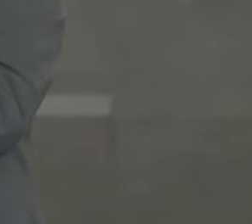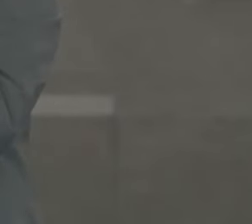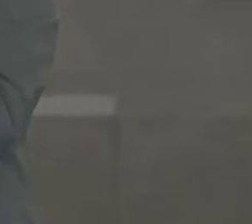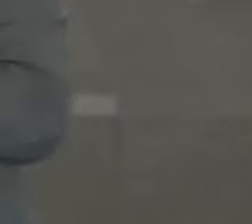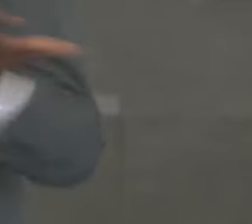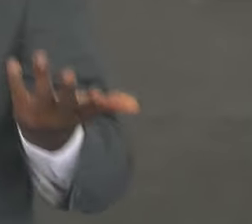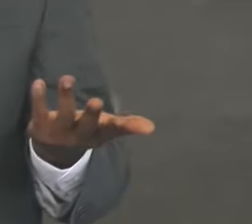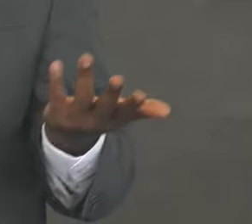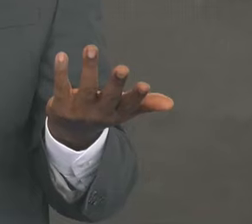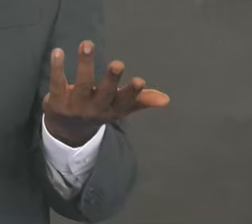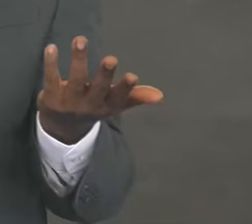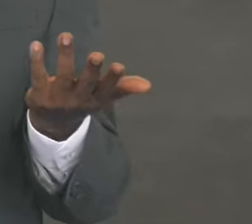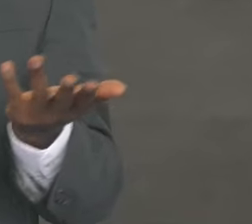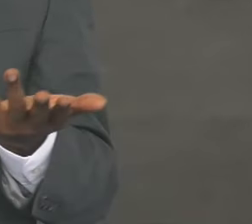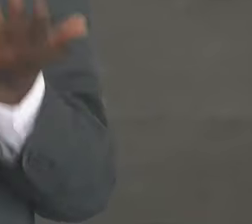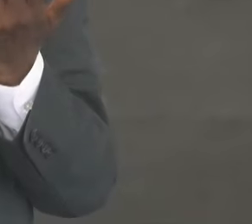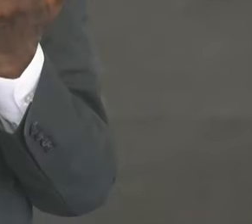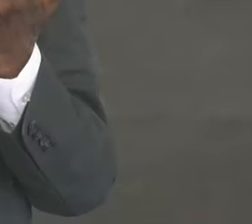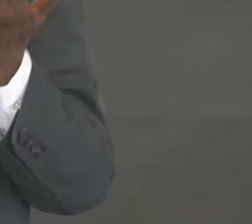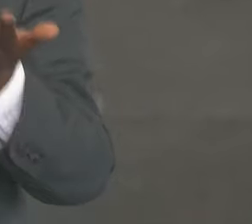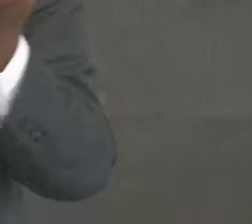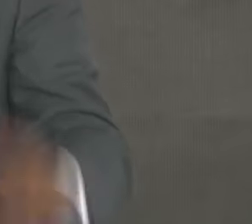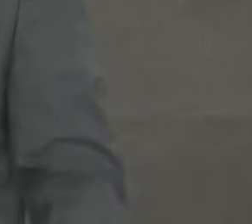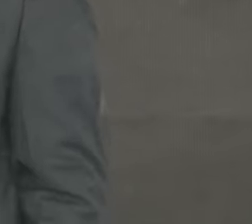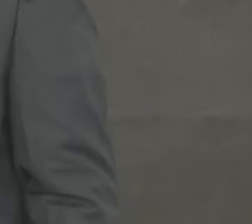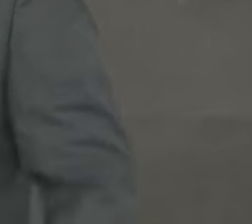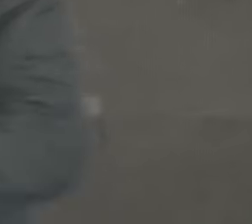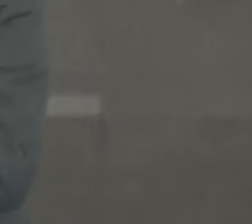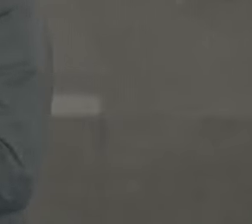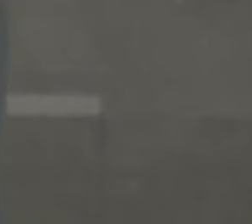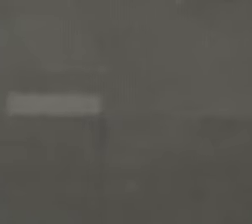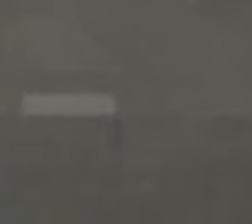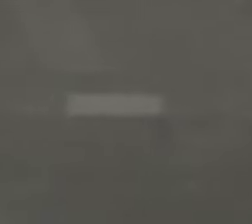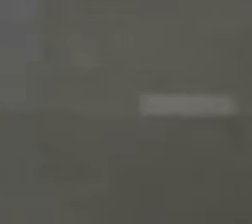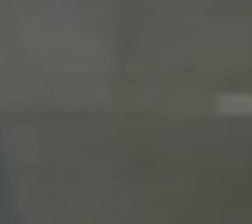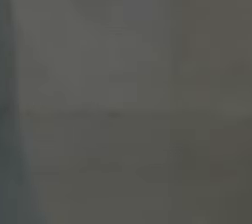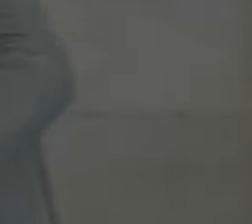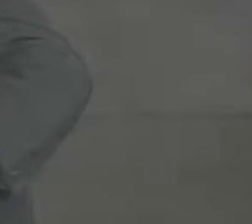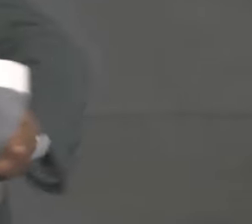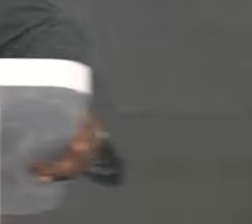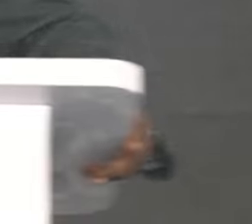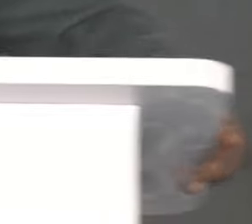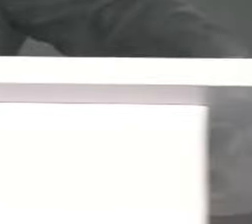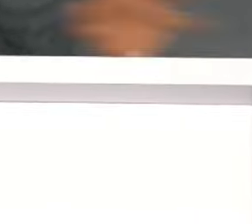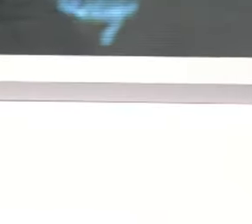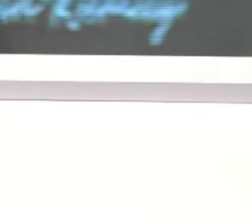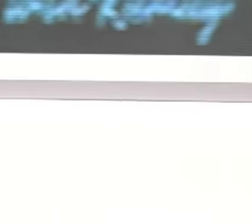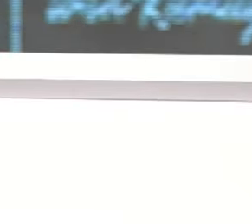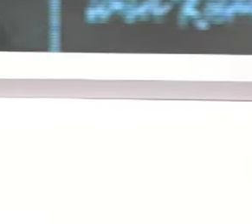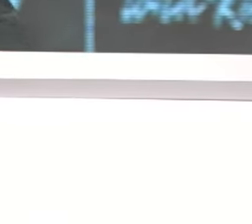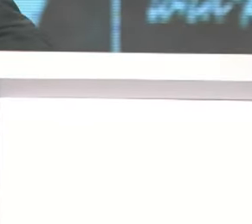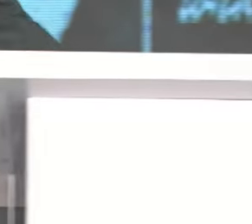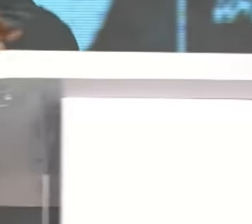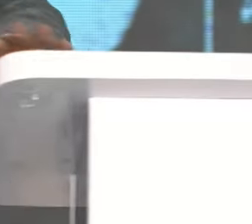blasphemous speech, because of their baffling secrets. Look at number one there, the corruption and